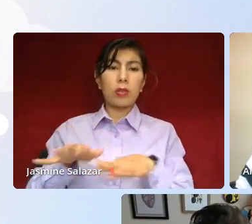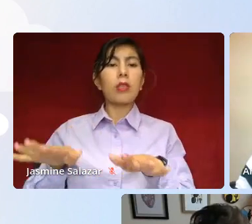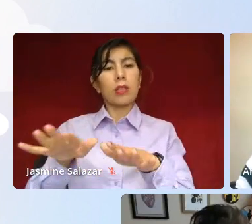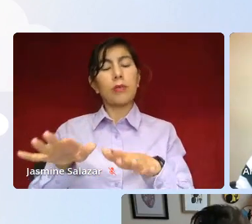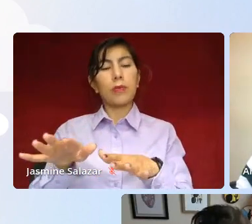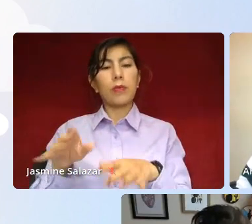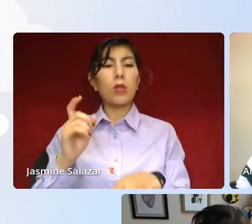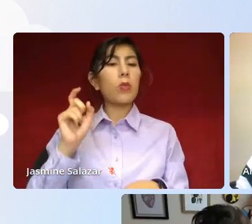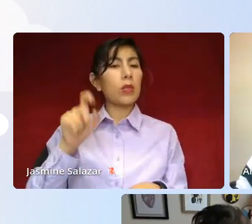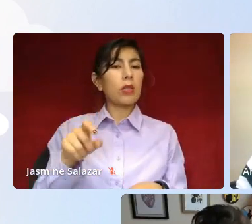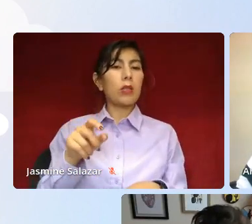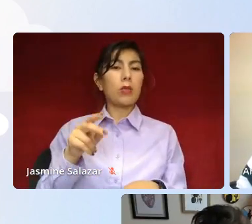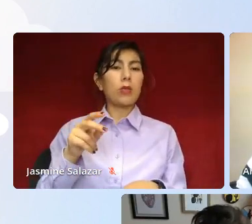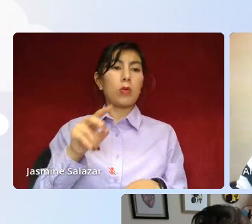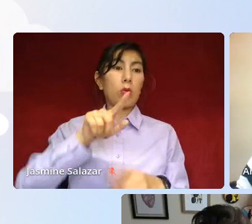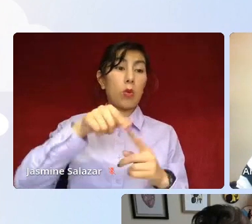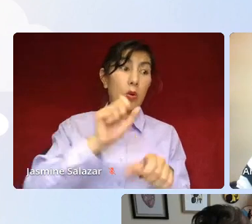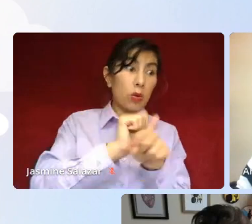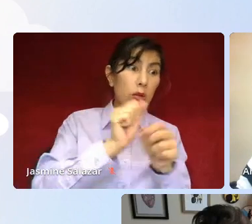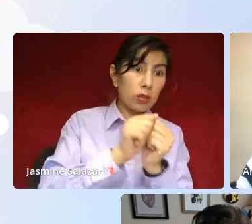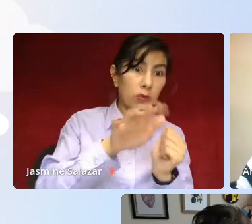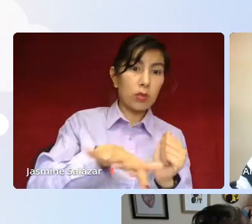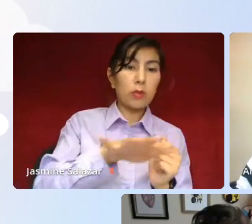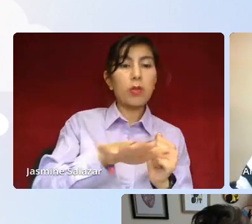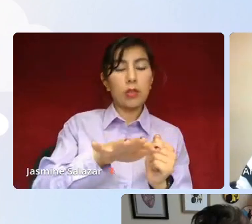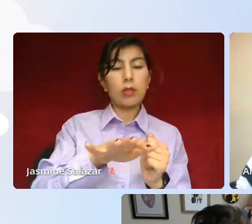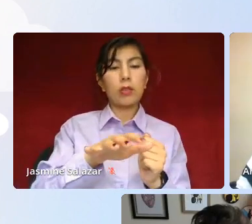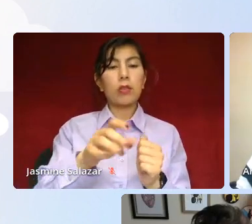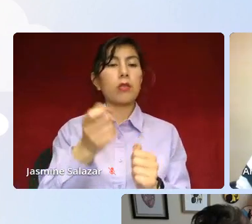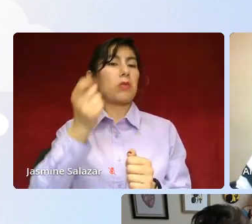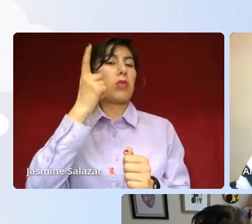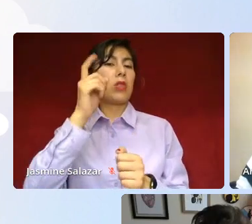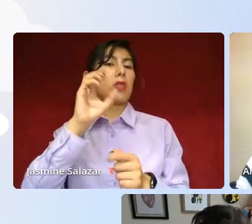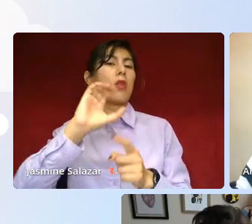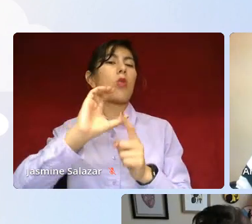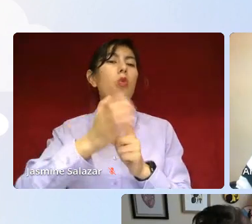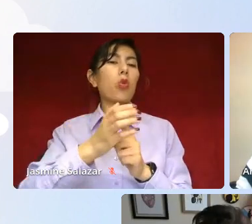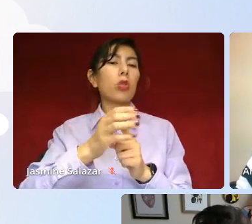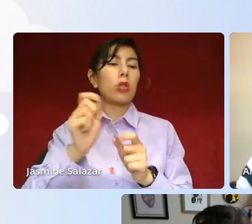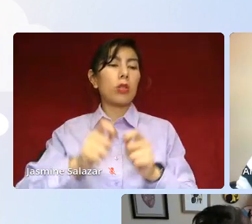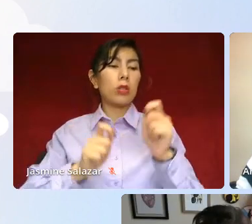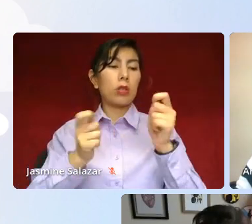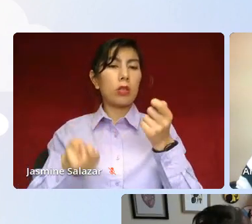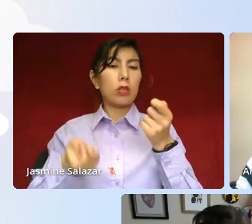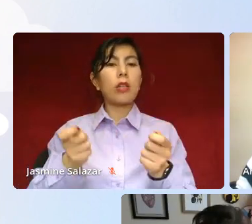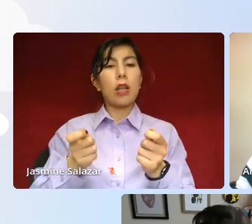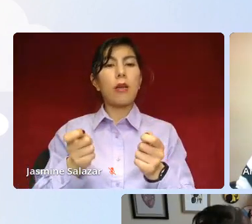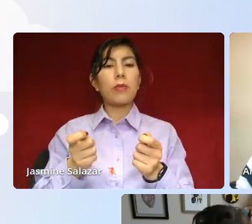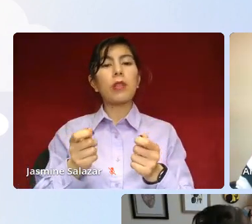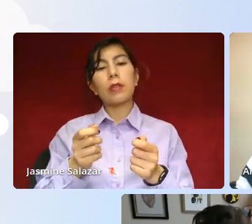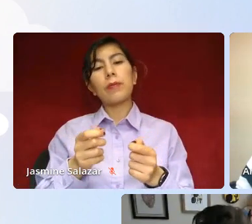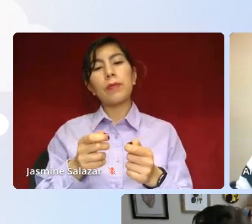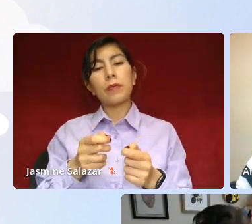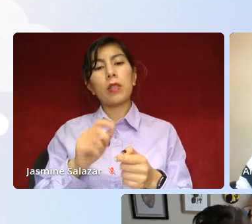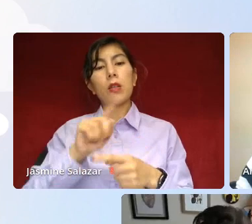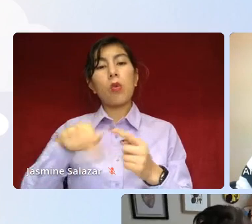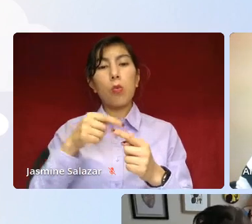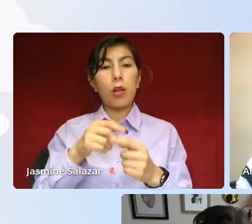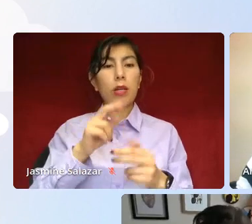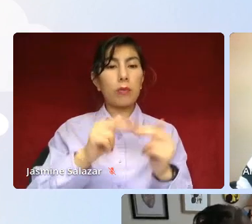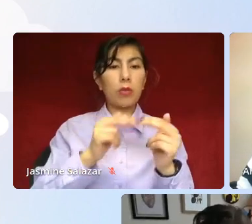to, when we're working in these spaces, really understand the cultural dynamics that are at play when we're building these relationships.